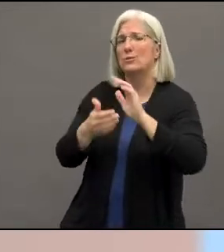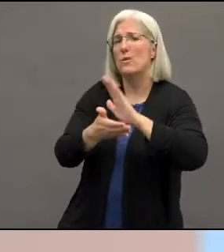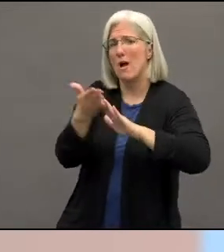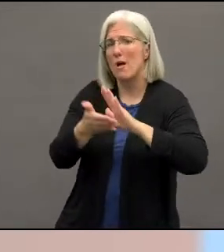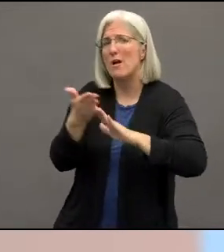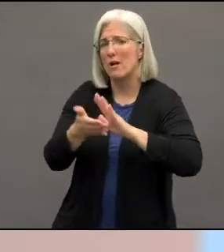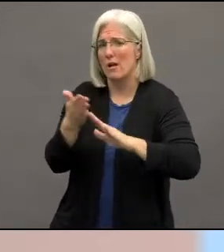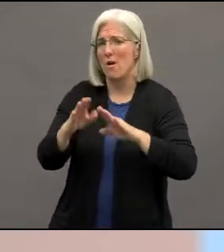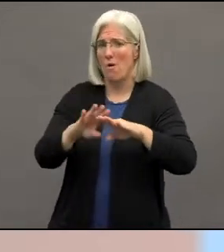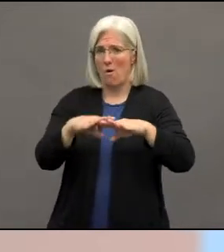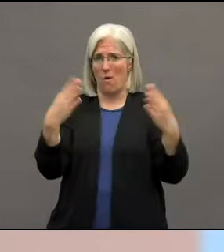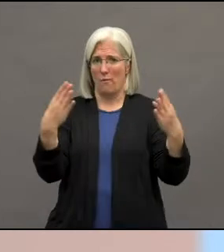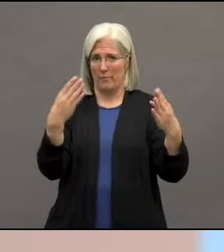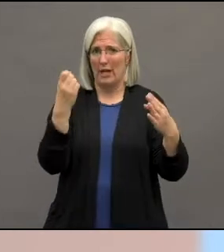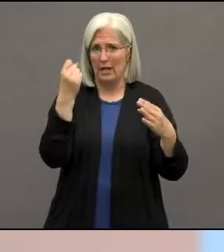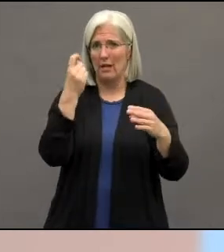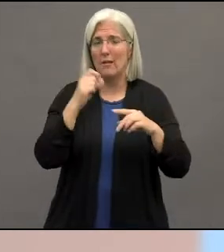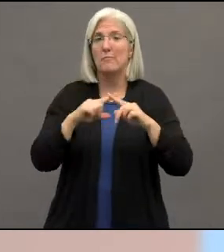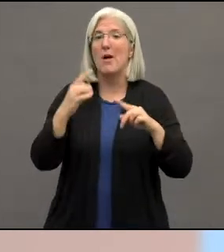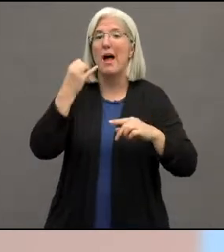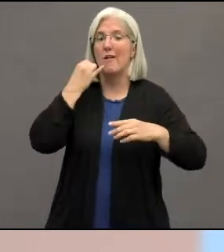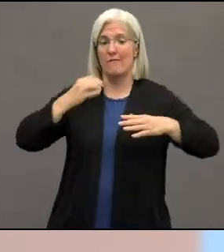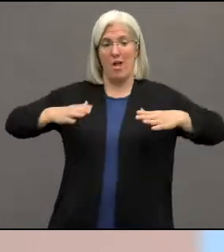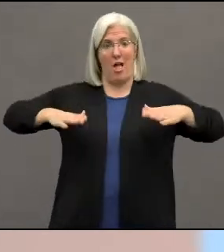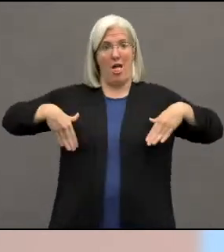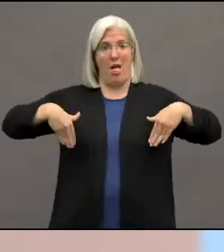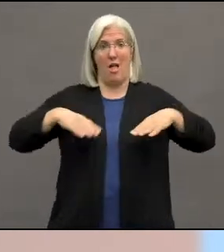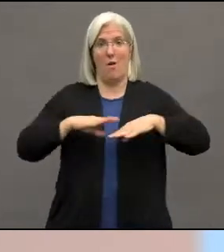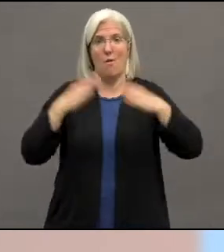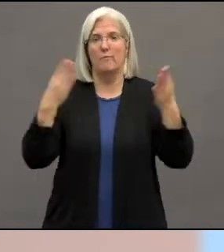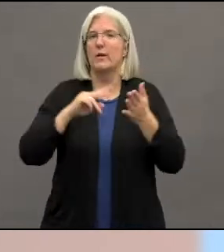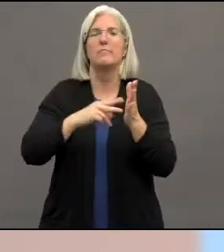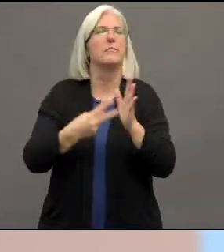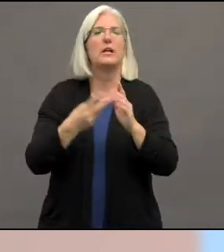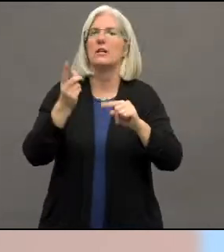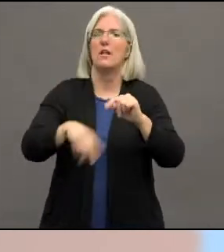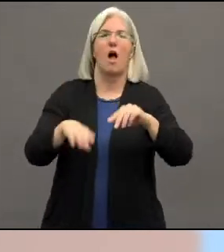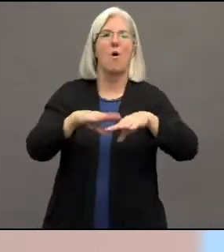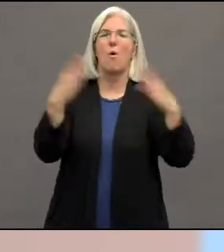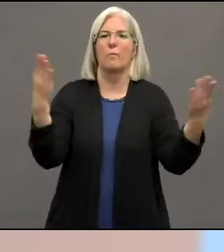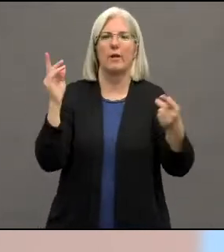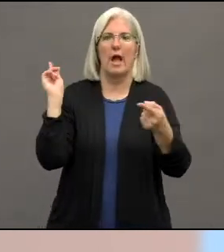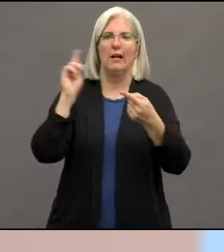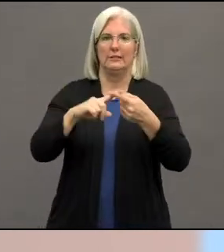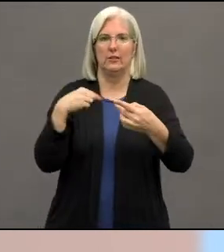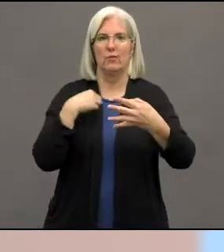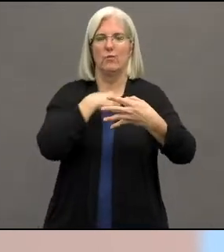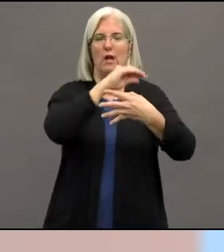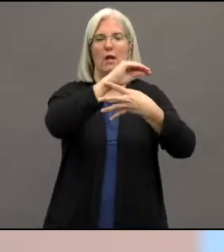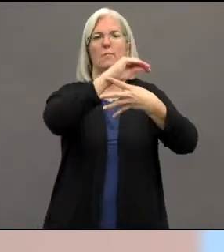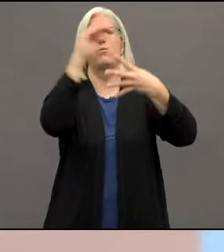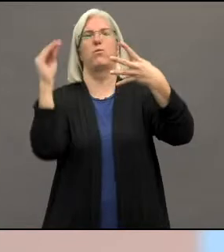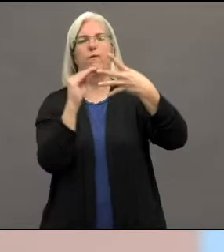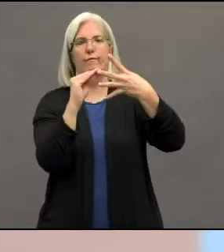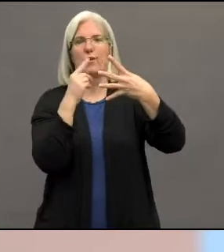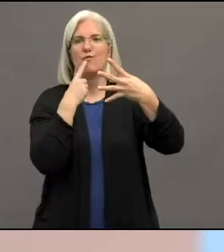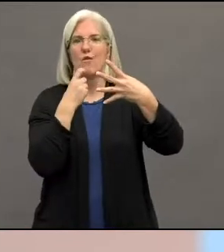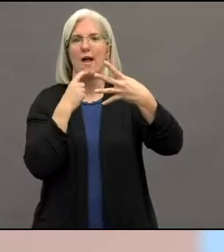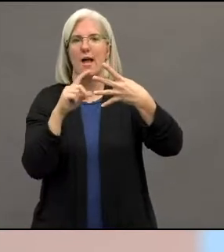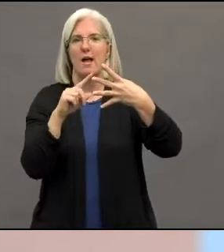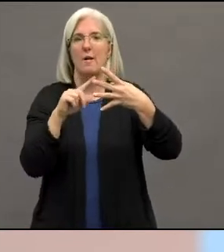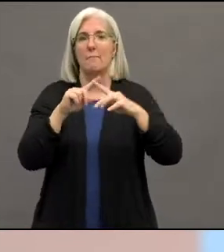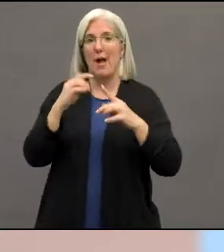haven't already opened, then they cannot open until we move to the red tier, and we stay in the red tier for at least 2